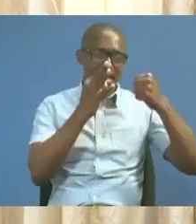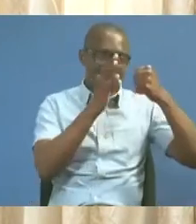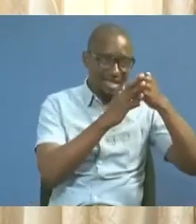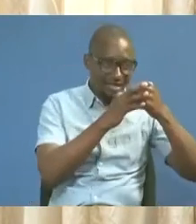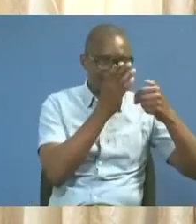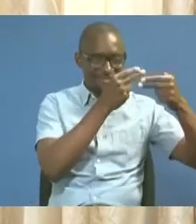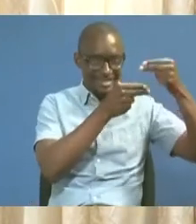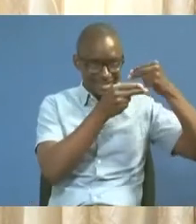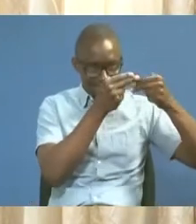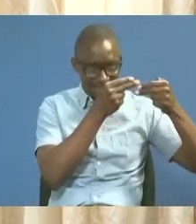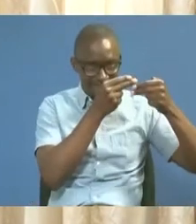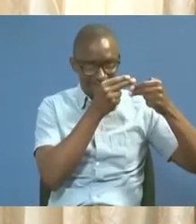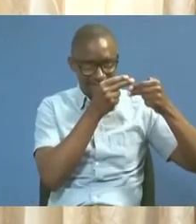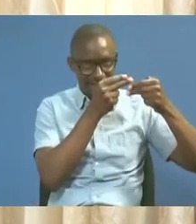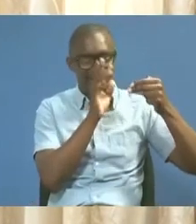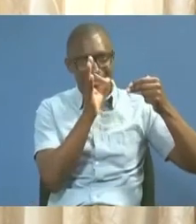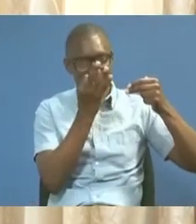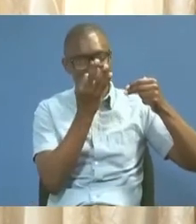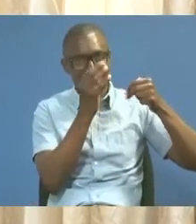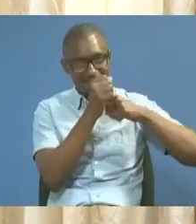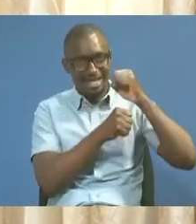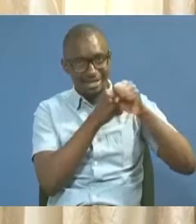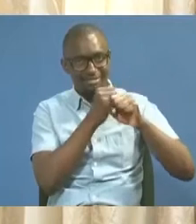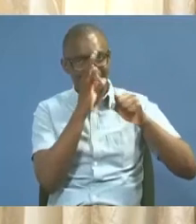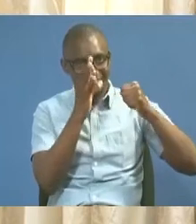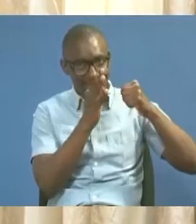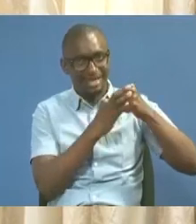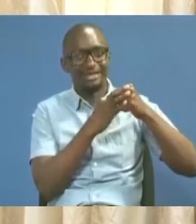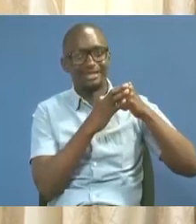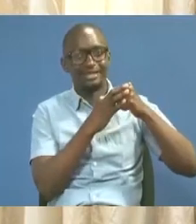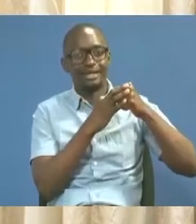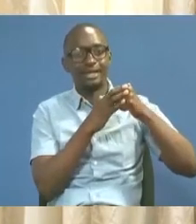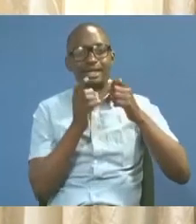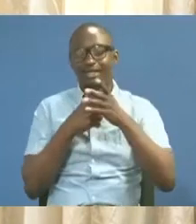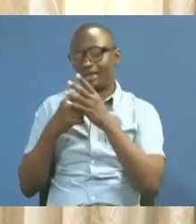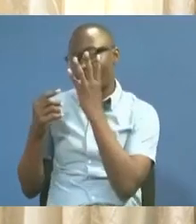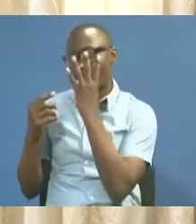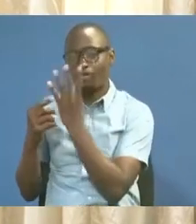units in third year and 4 units.